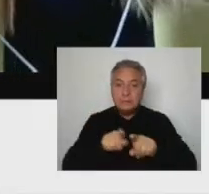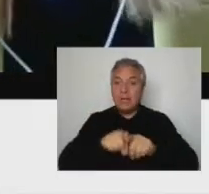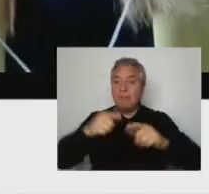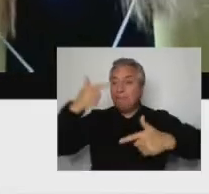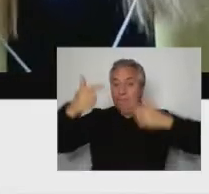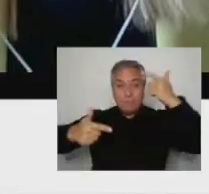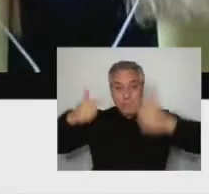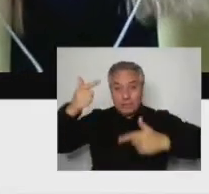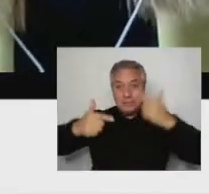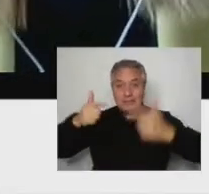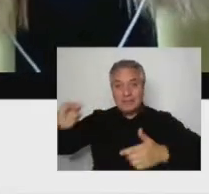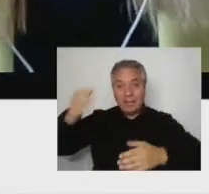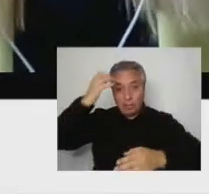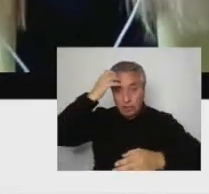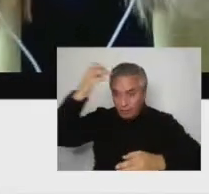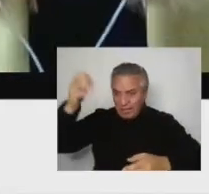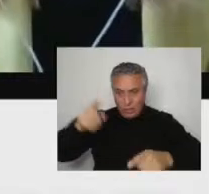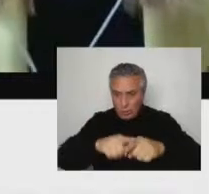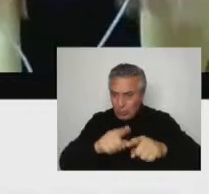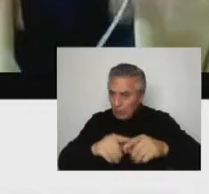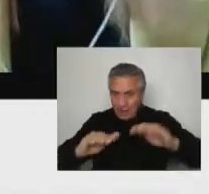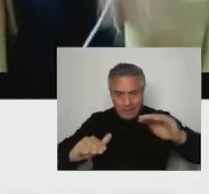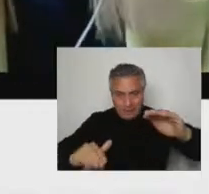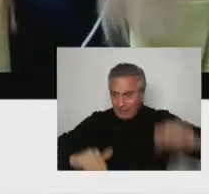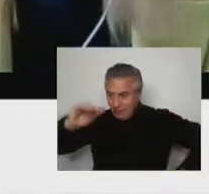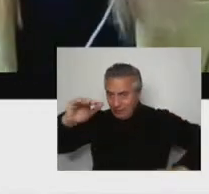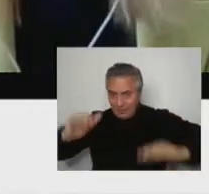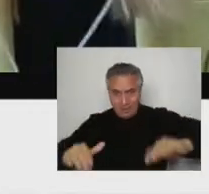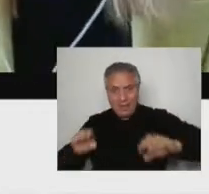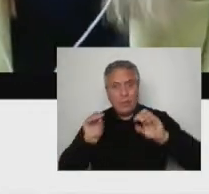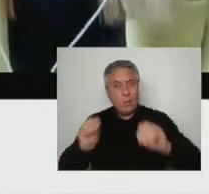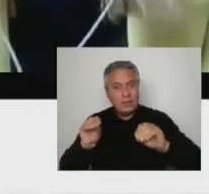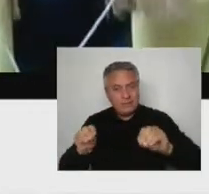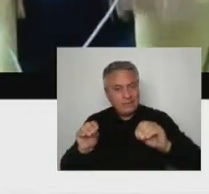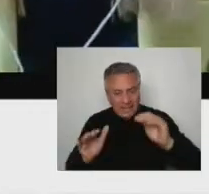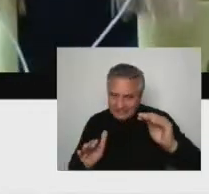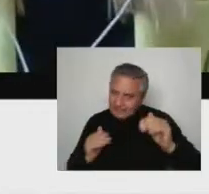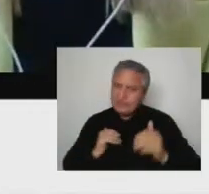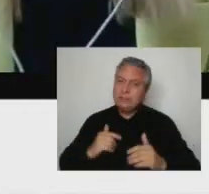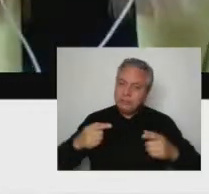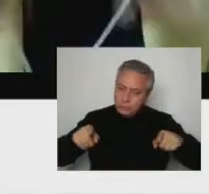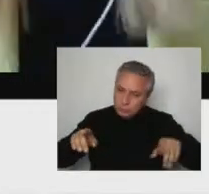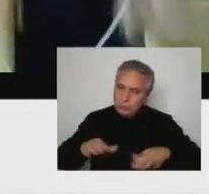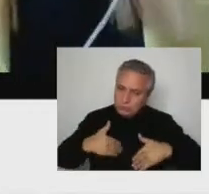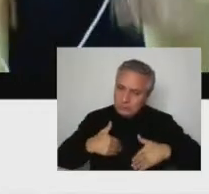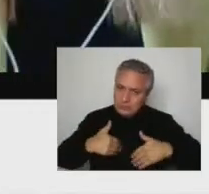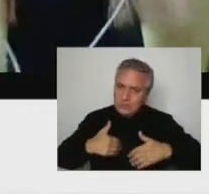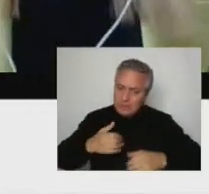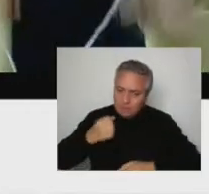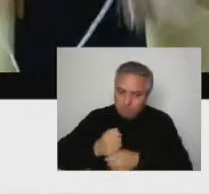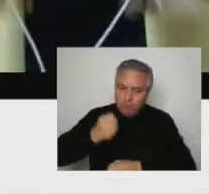struggle in public policy against inequality, against educational inequality, trying to establish a